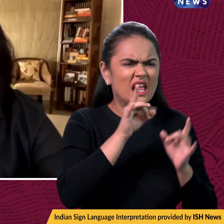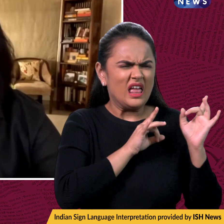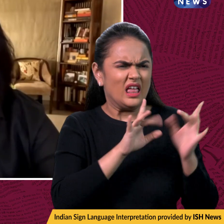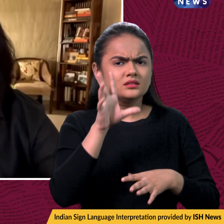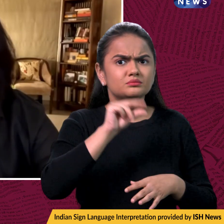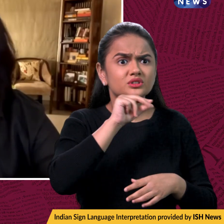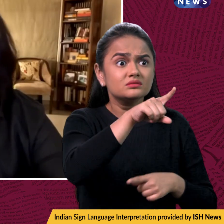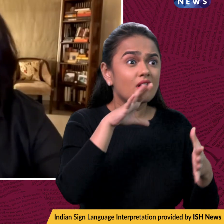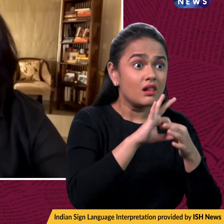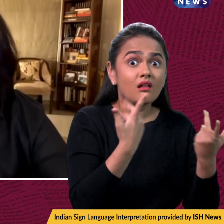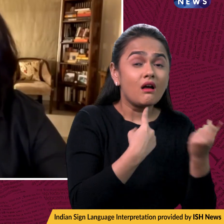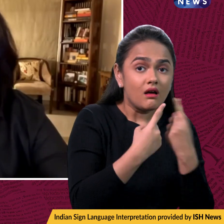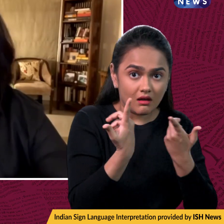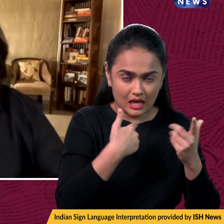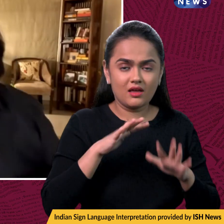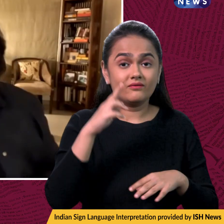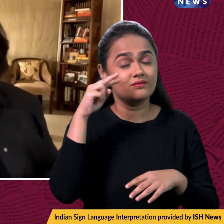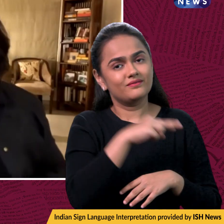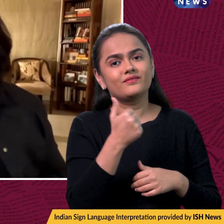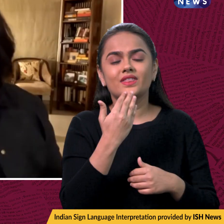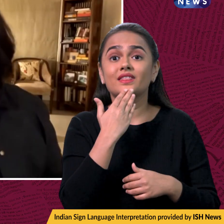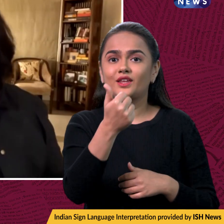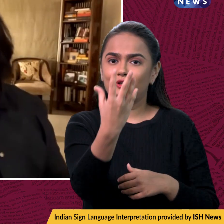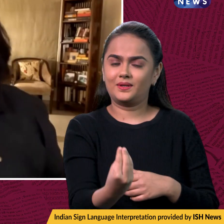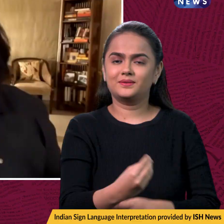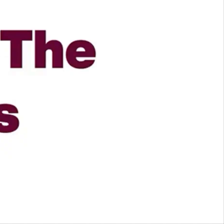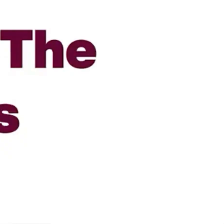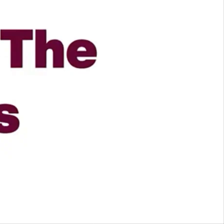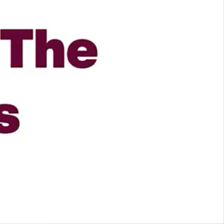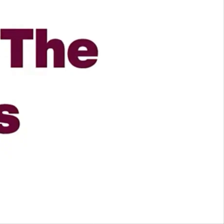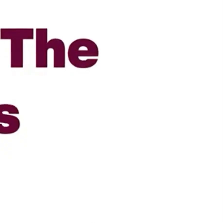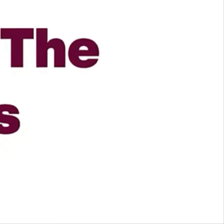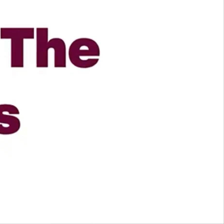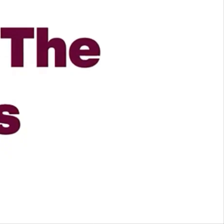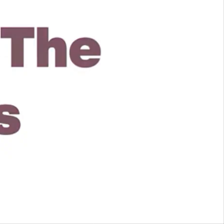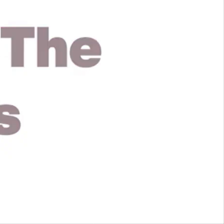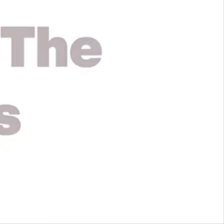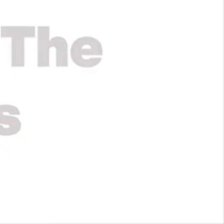hate speech. That's also on our YouTube page. Take a look at it. Thank you so much. Good night.